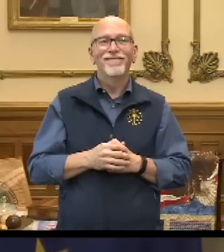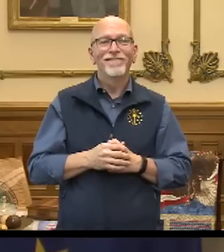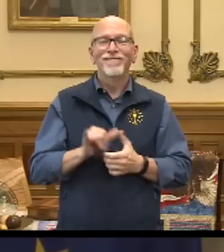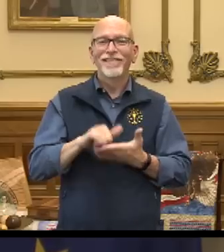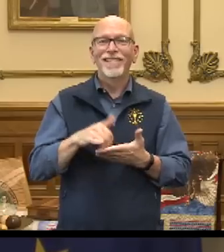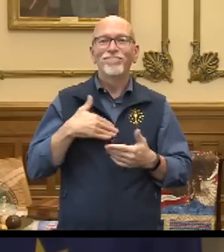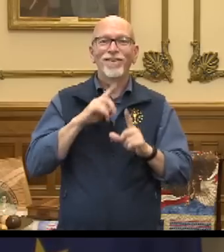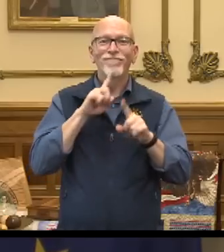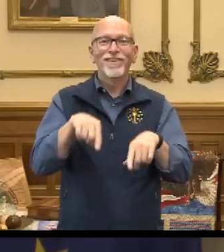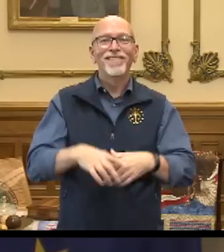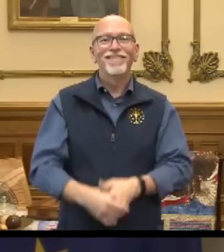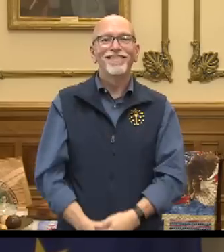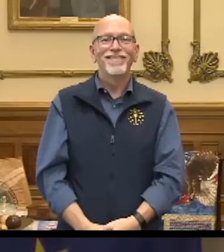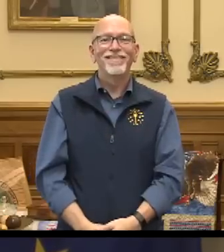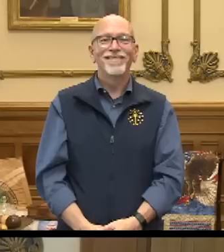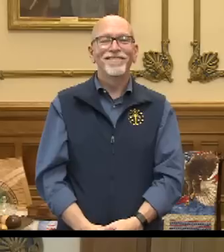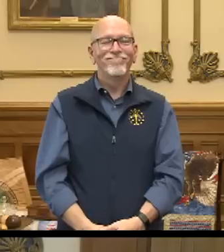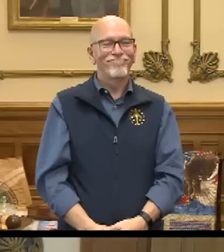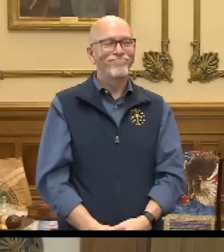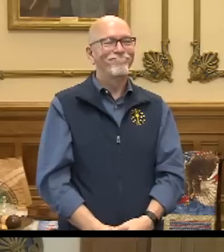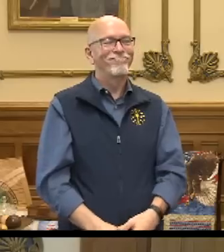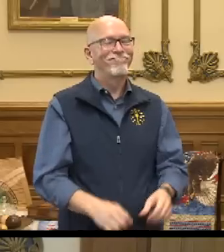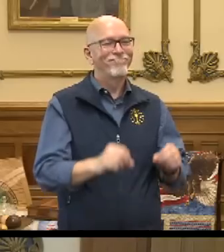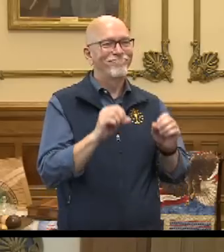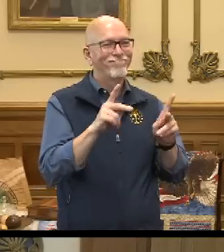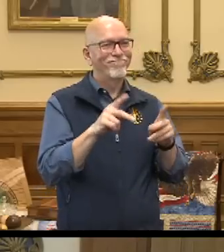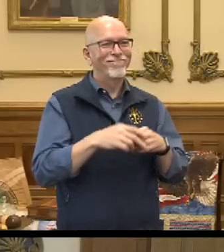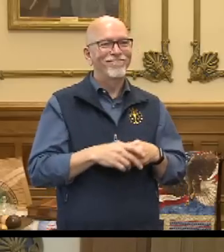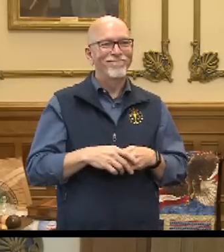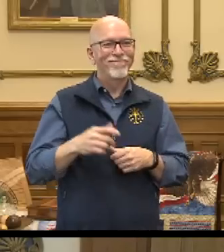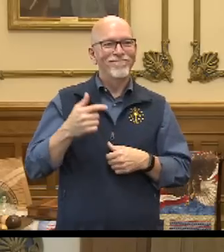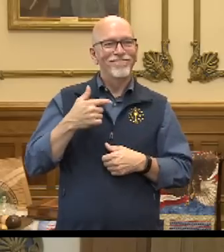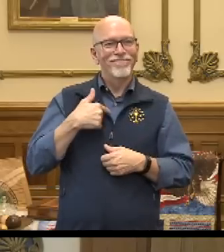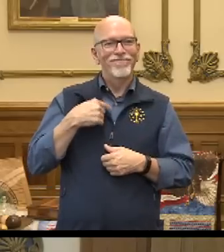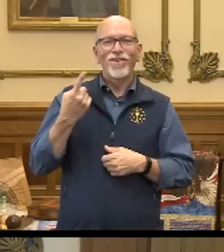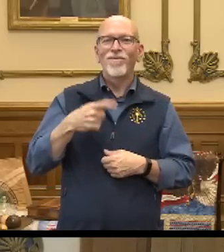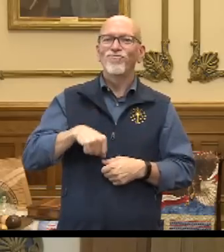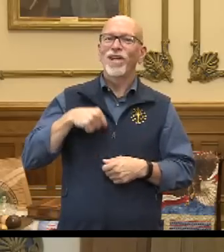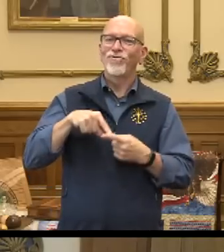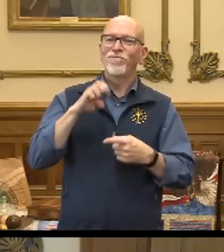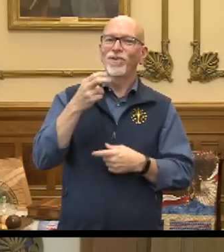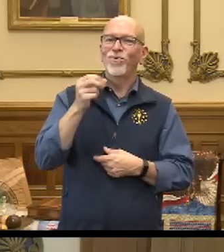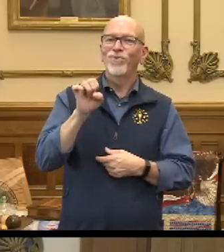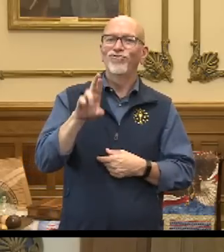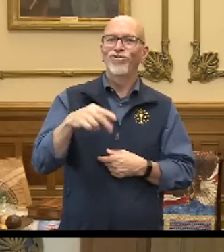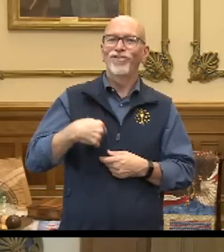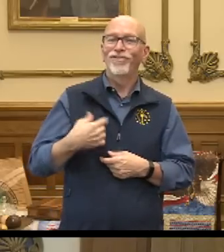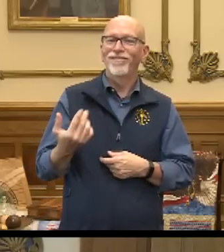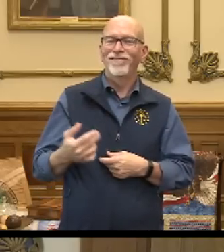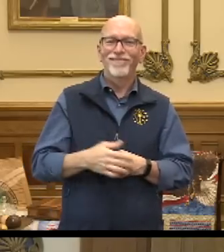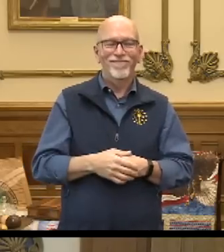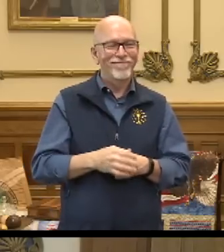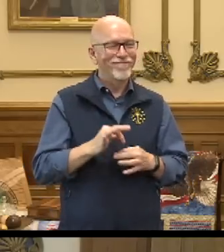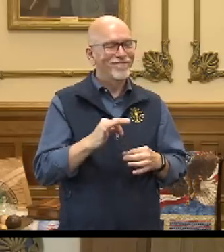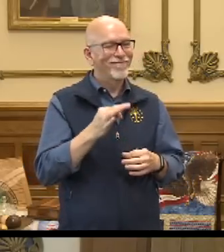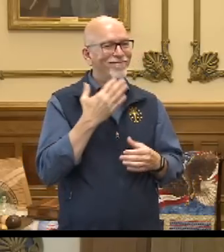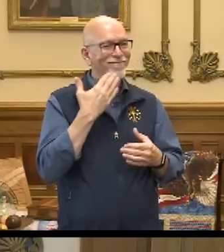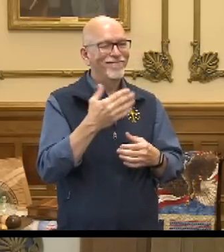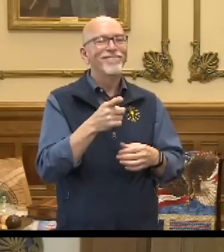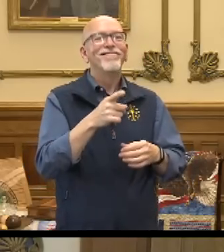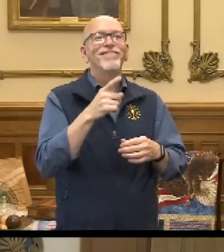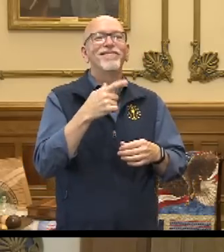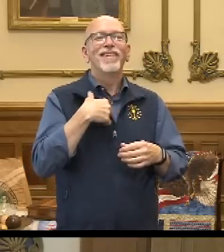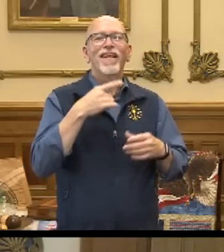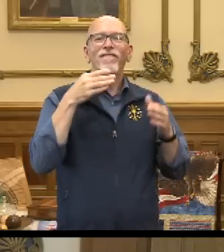That's my reaction. All right, well, then I'm going to... Never been prouder to be a Hoosier. Okay, fair enough. I'd like to